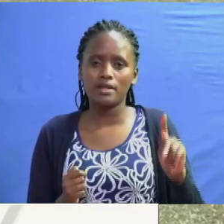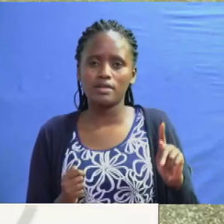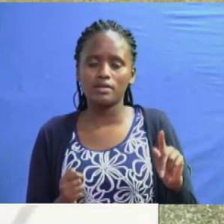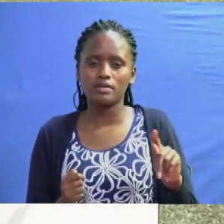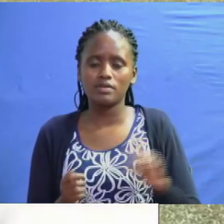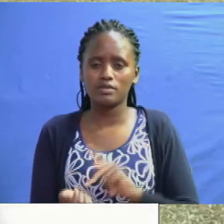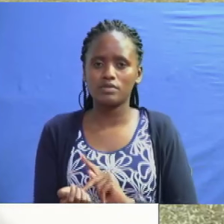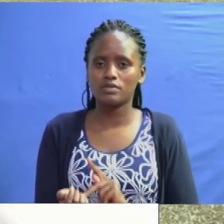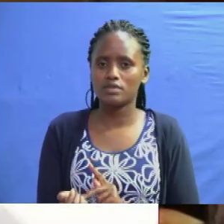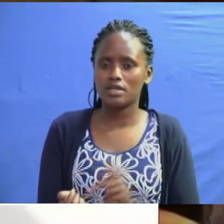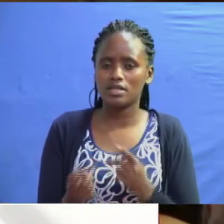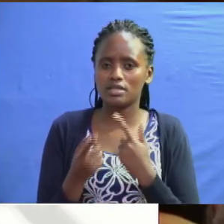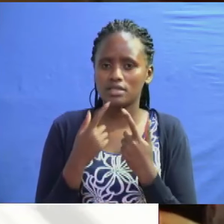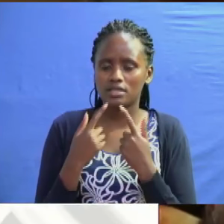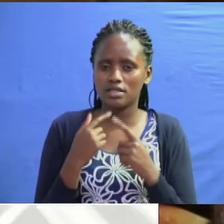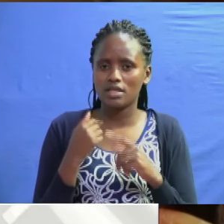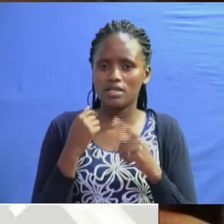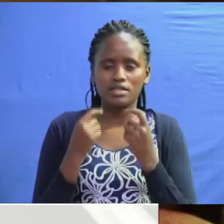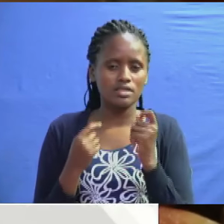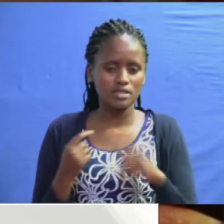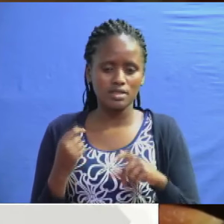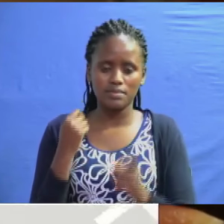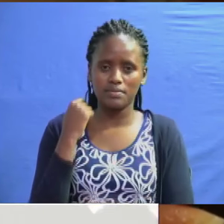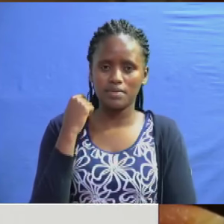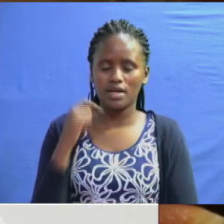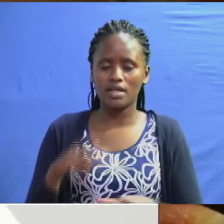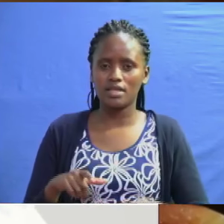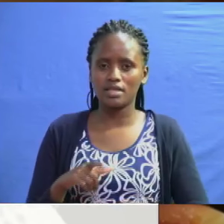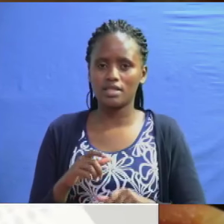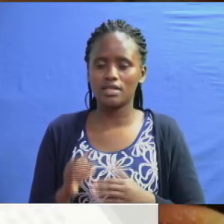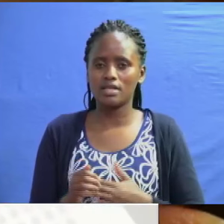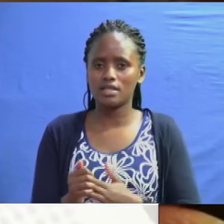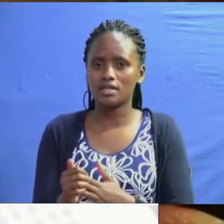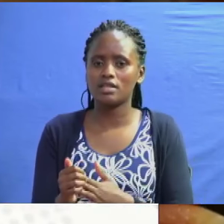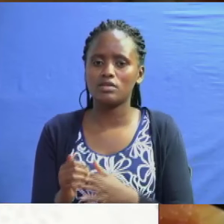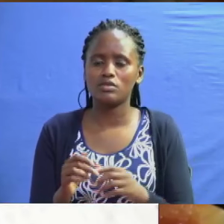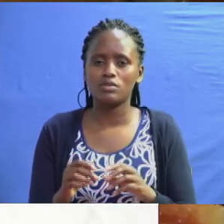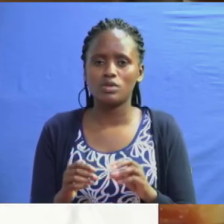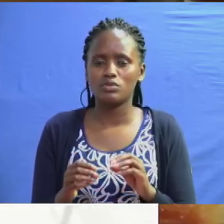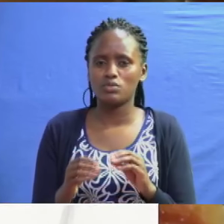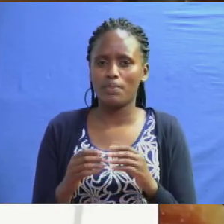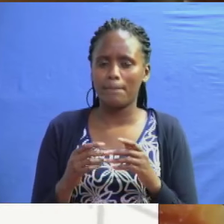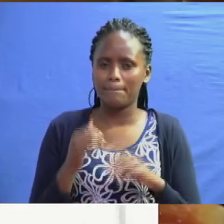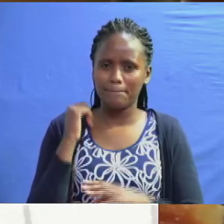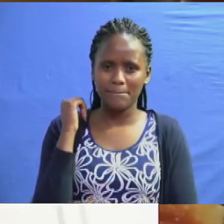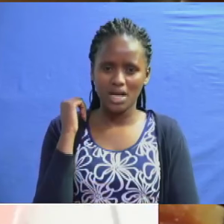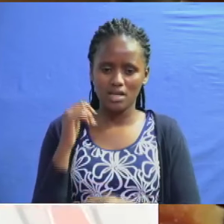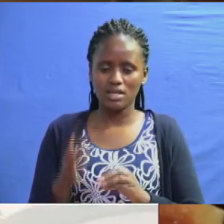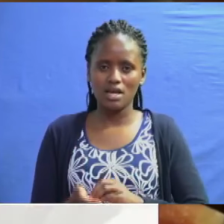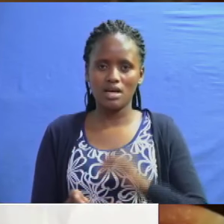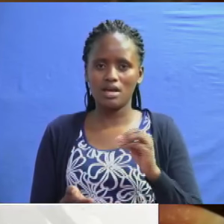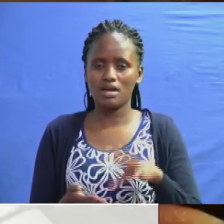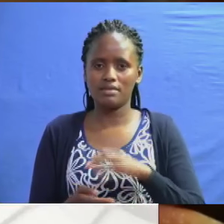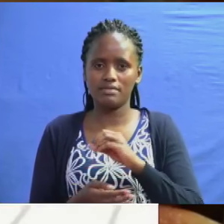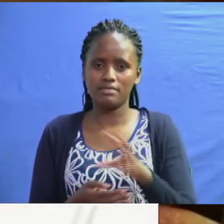Patrick, said that counterfeit seeds are the leading contributor to poor harvest and low crop production by farmers,